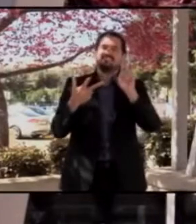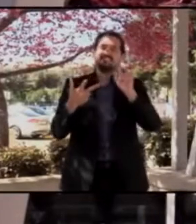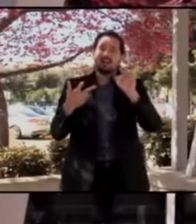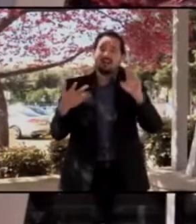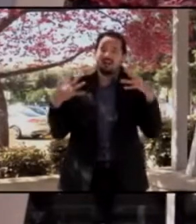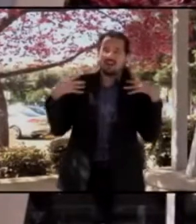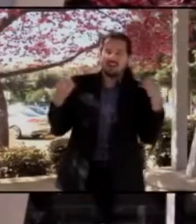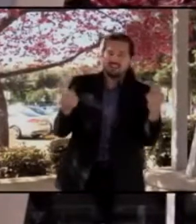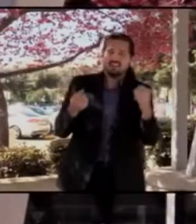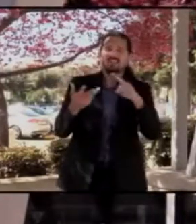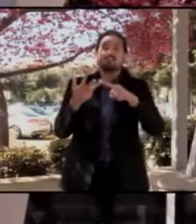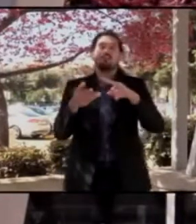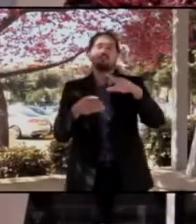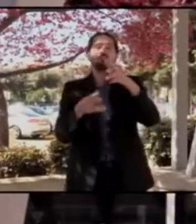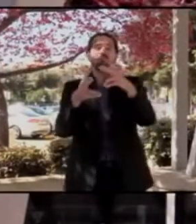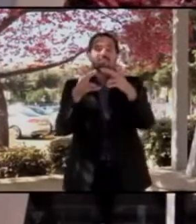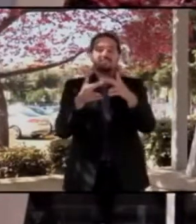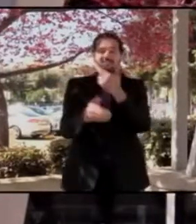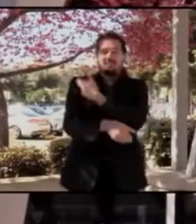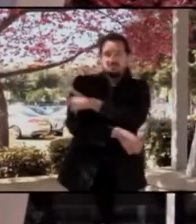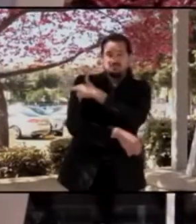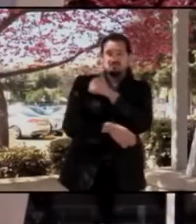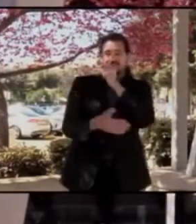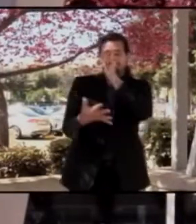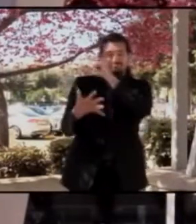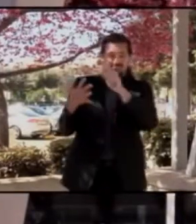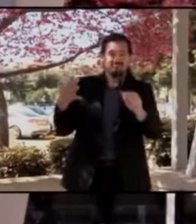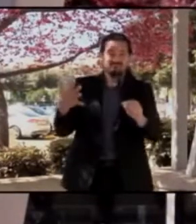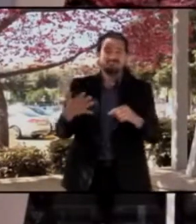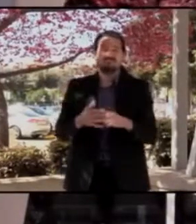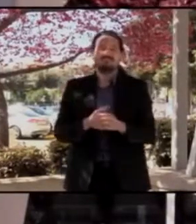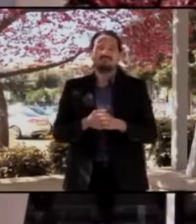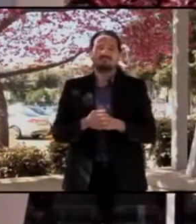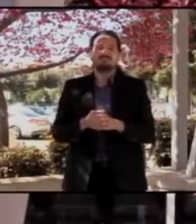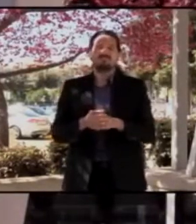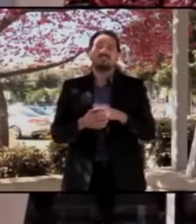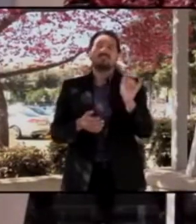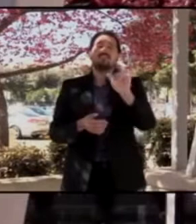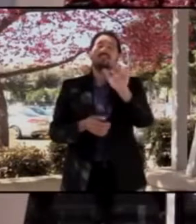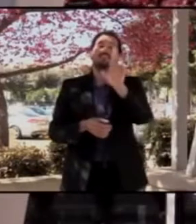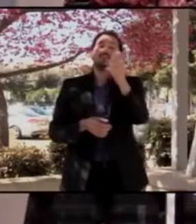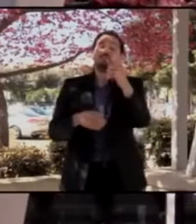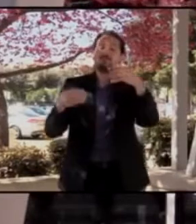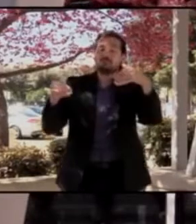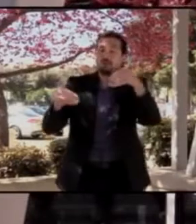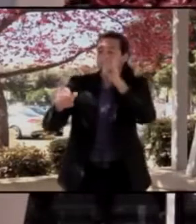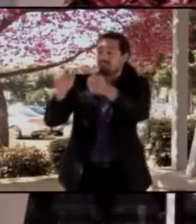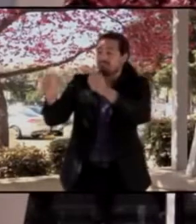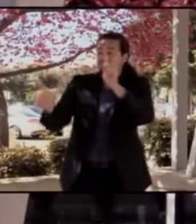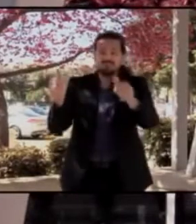effort, and we encourage people, as was mentioned, to go on the vaccine website,